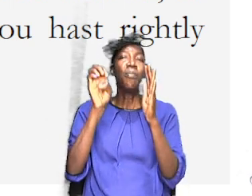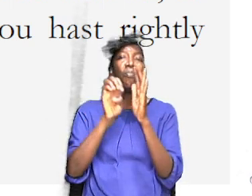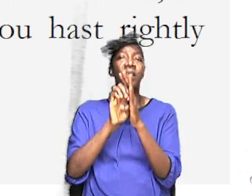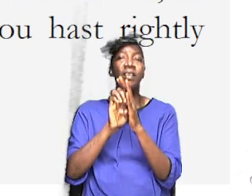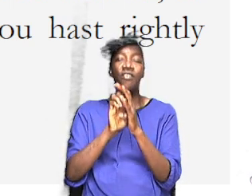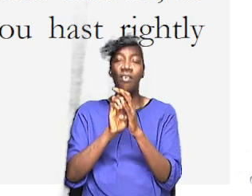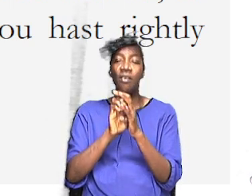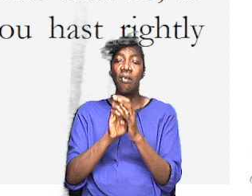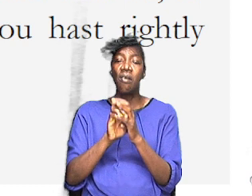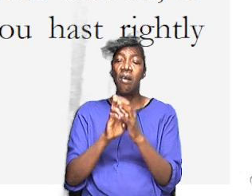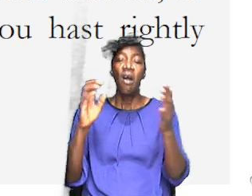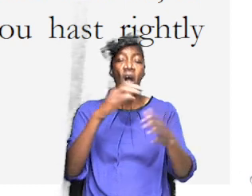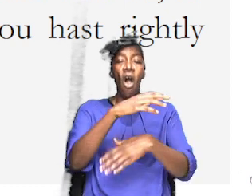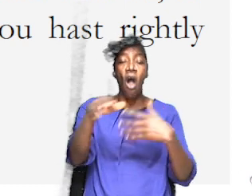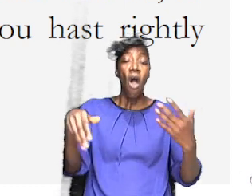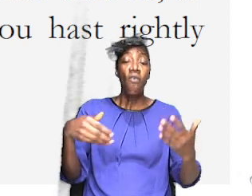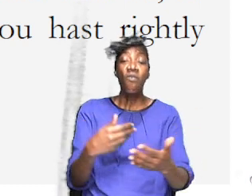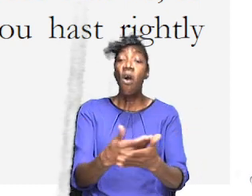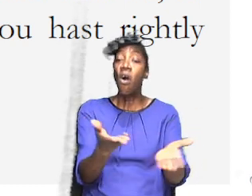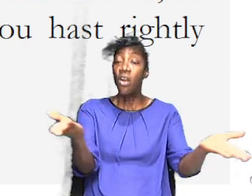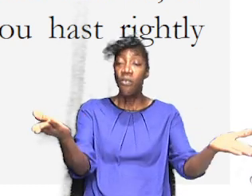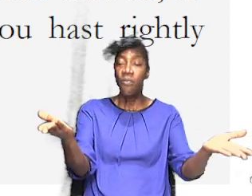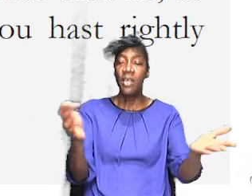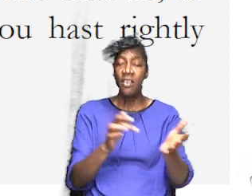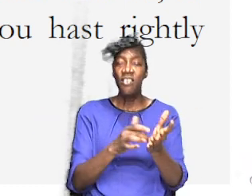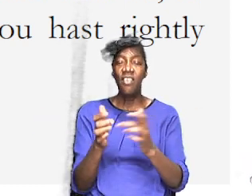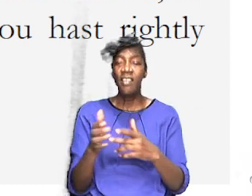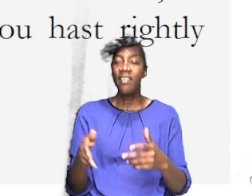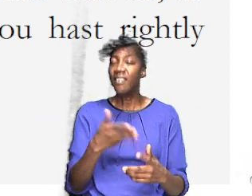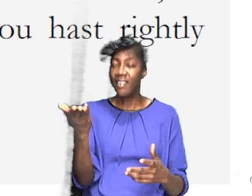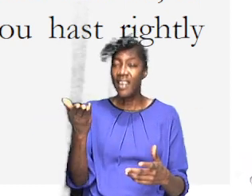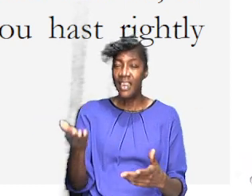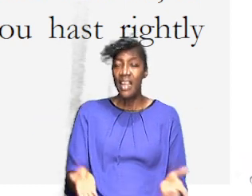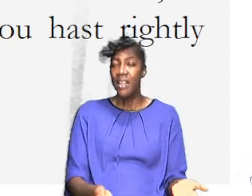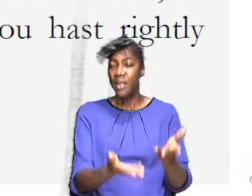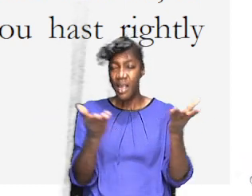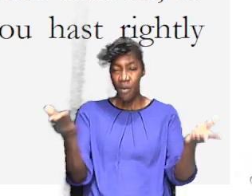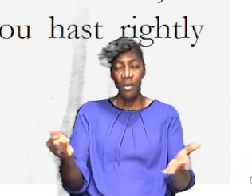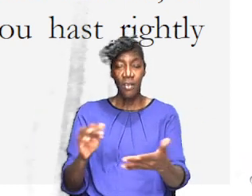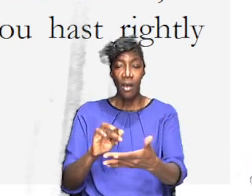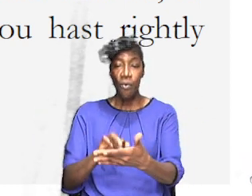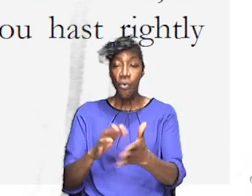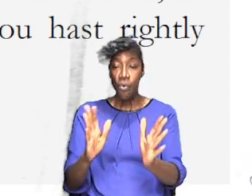of us. Jesus said there was a certain creditor